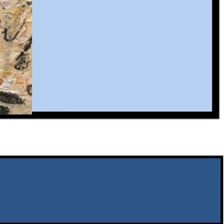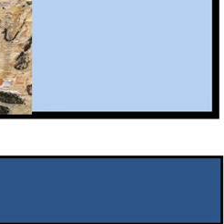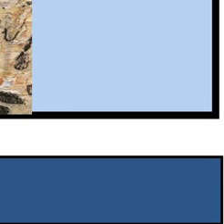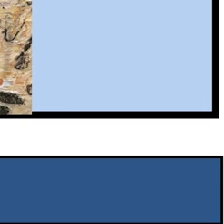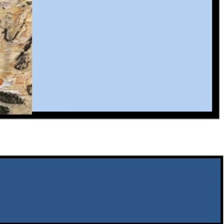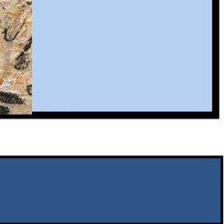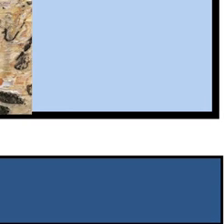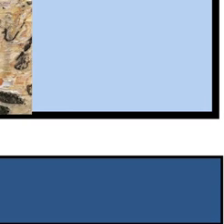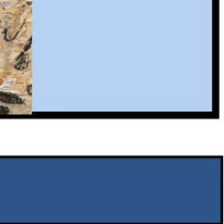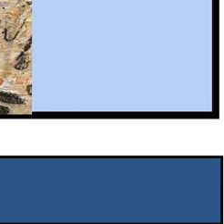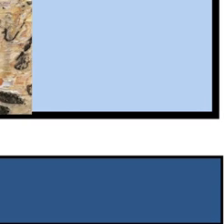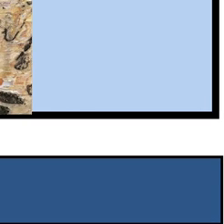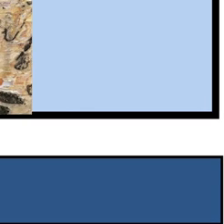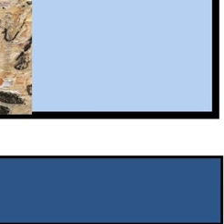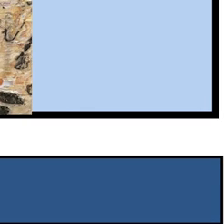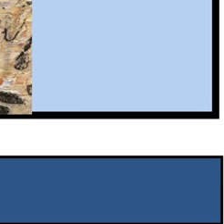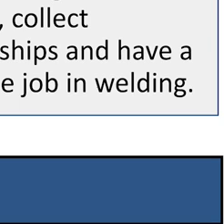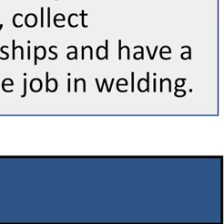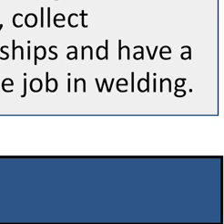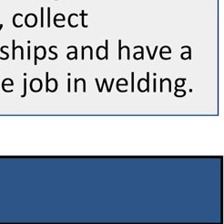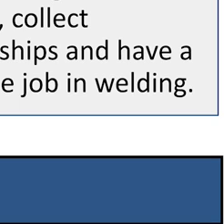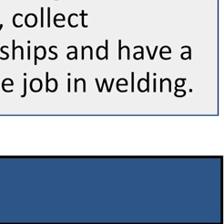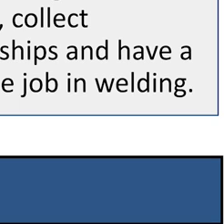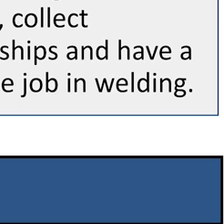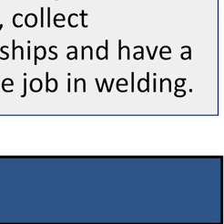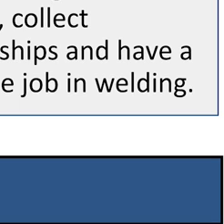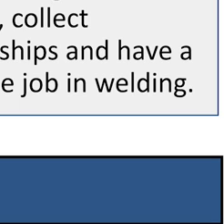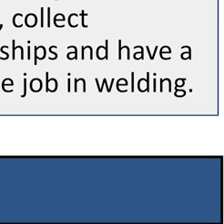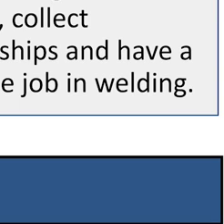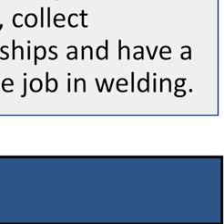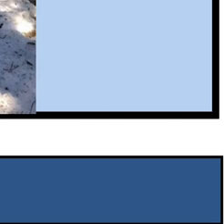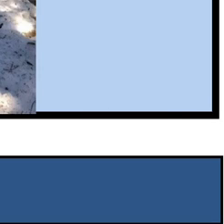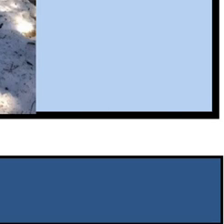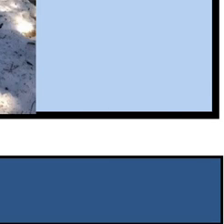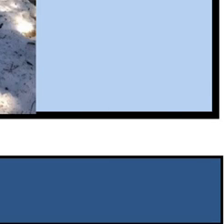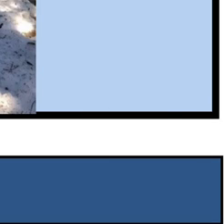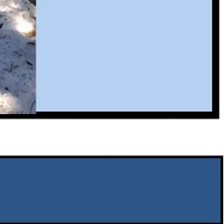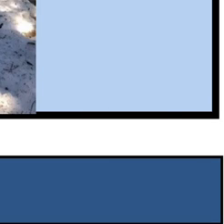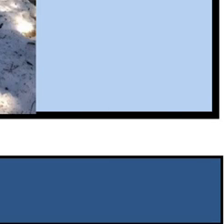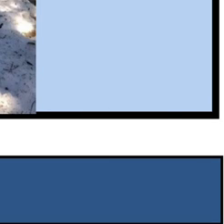Dayton Gatewood. Justice Darby. Rachel Cooper.